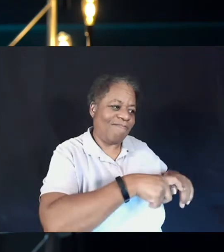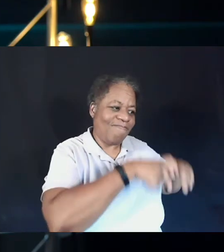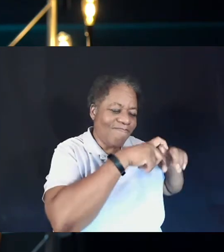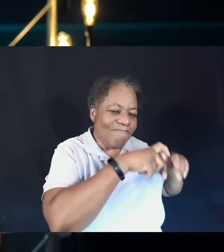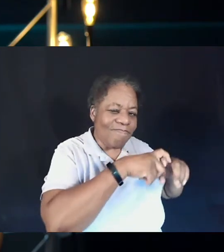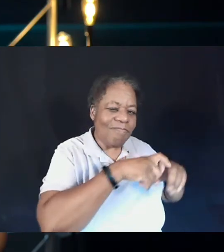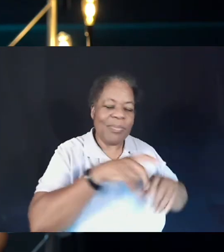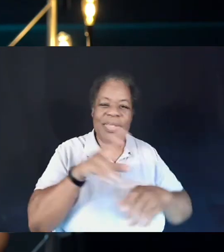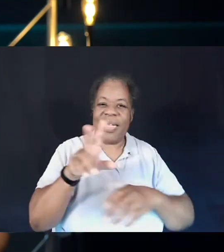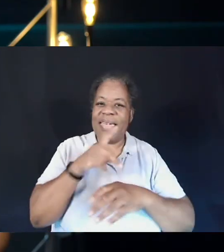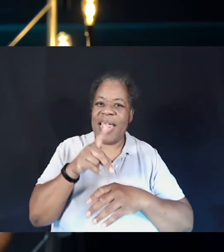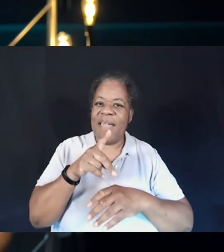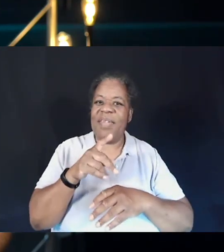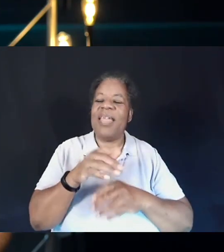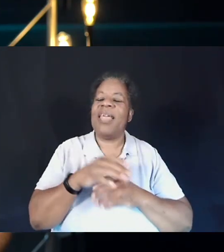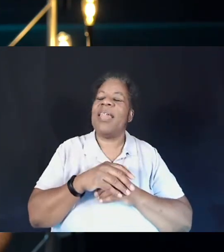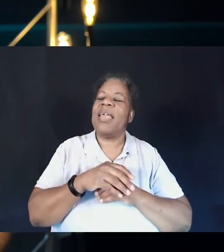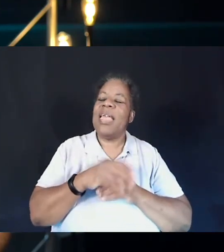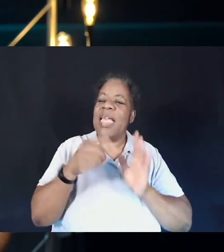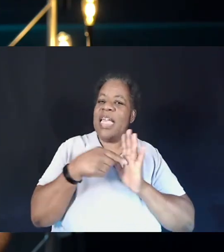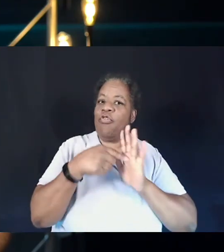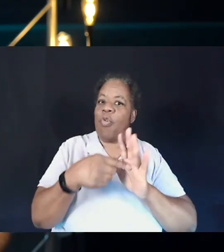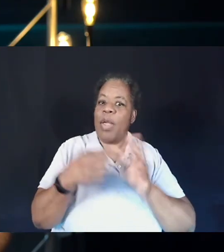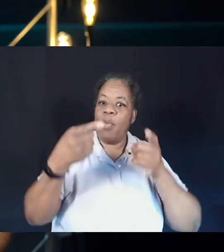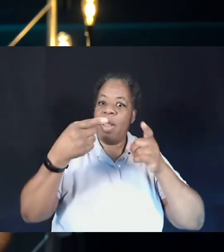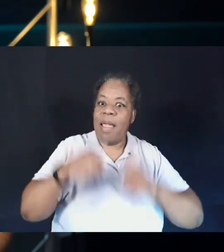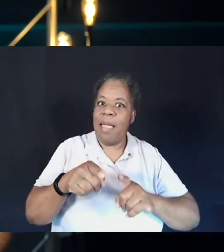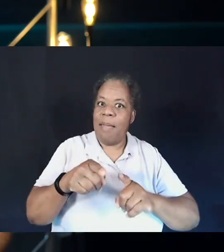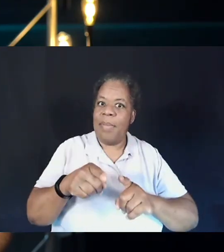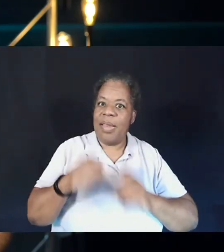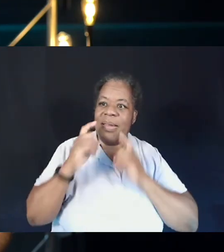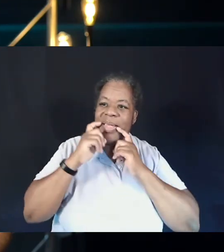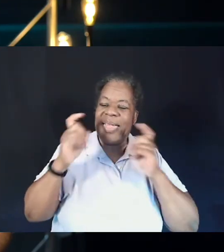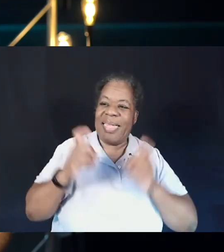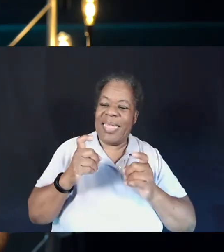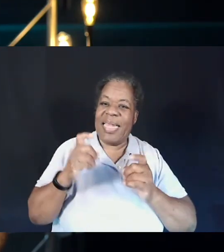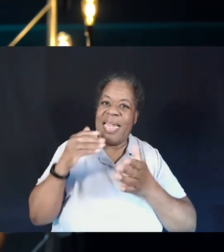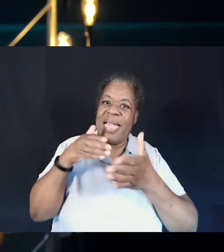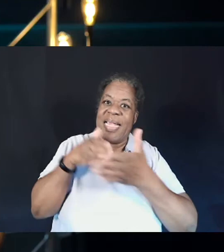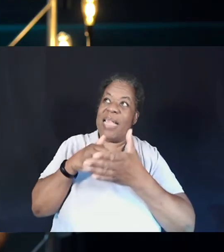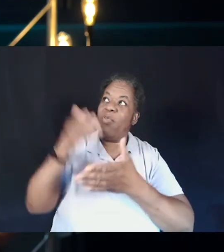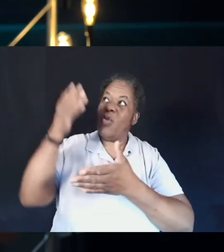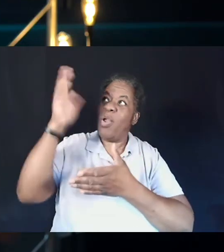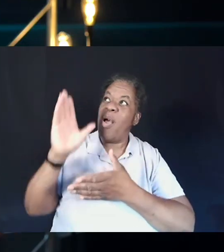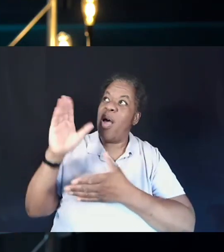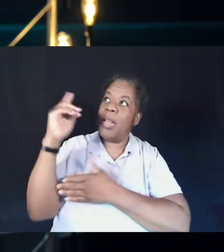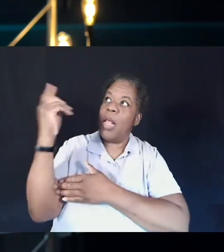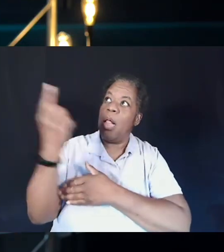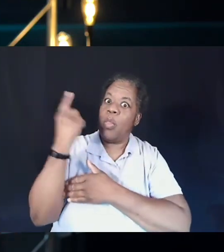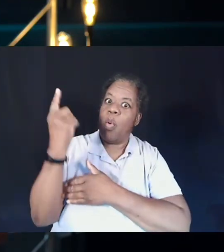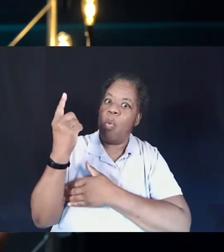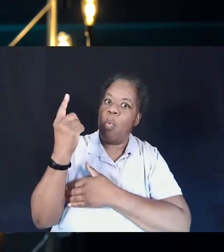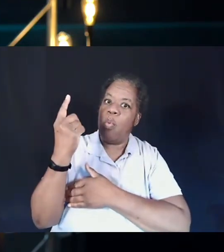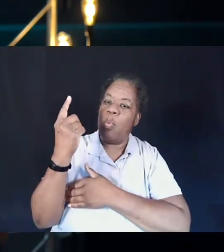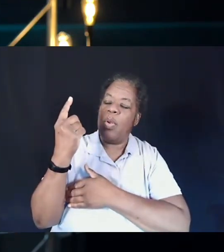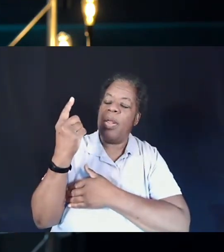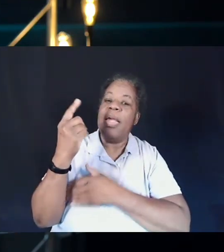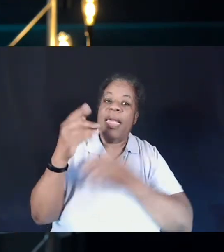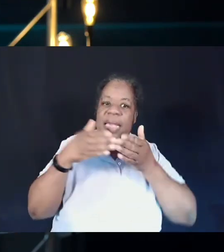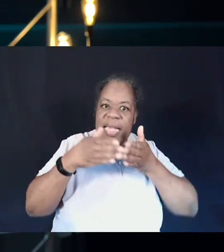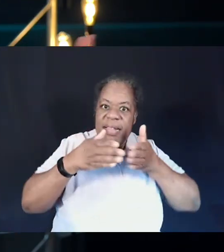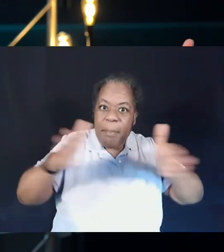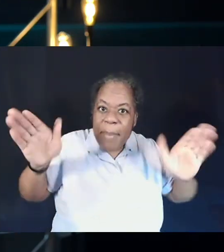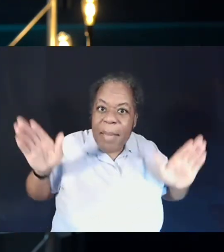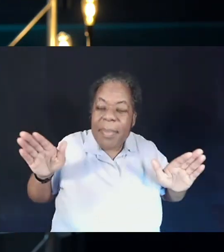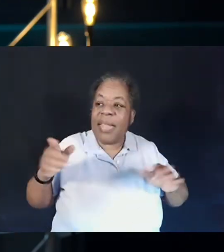just happened as a sin against God alone. And he's publicly acknowledging that this sin stretches